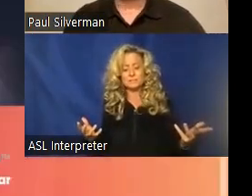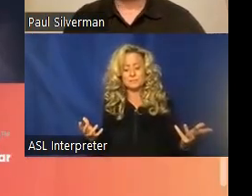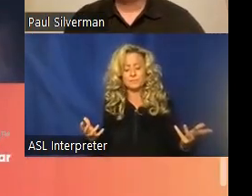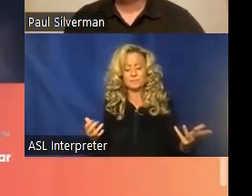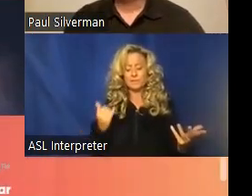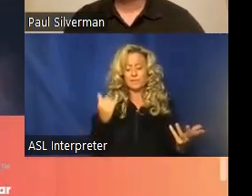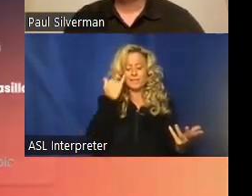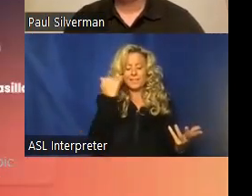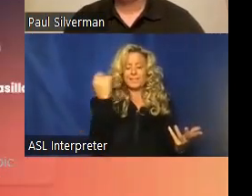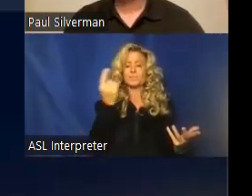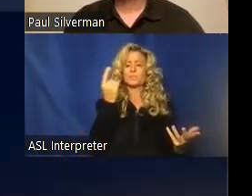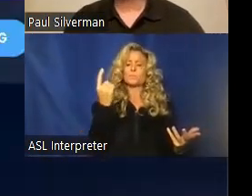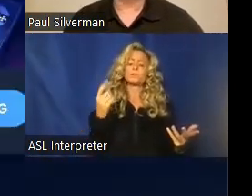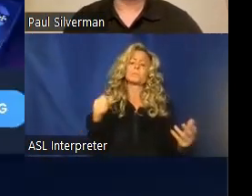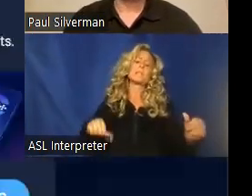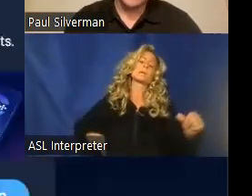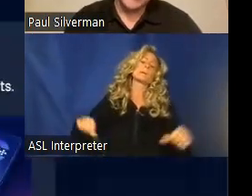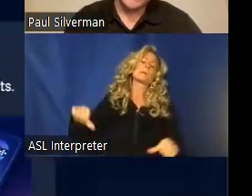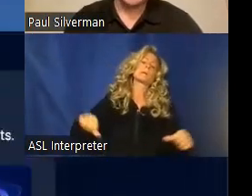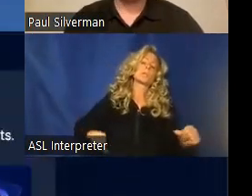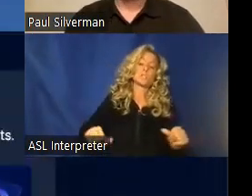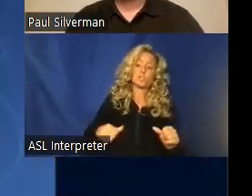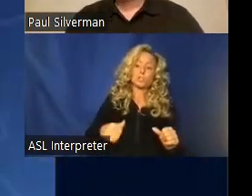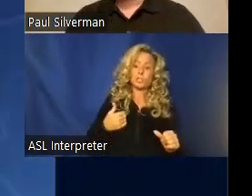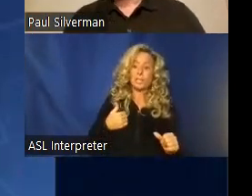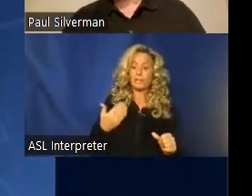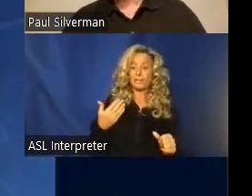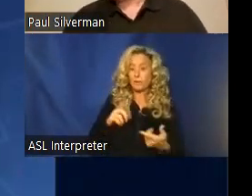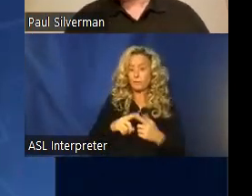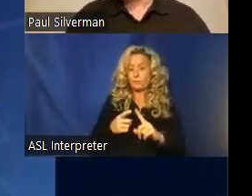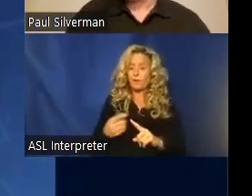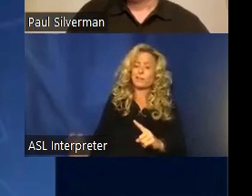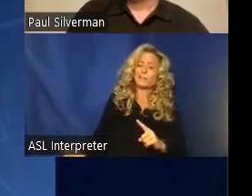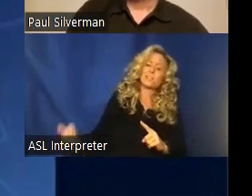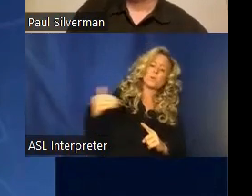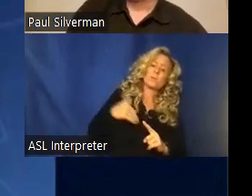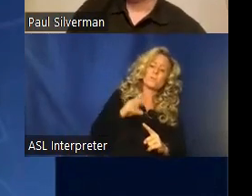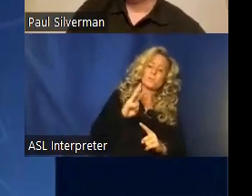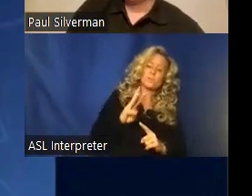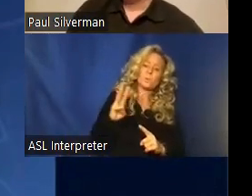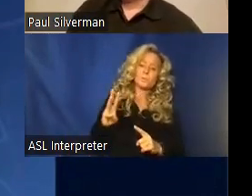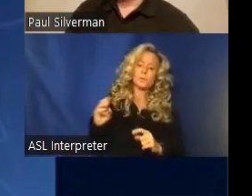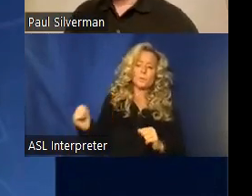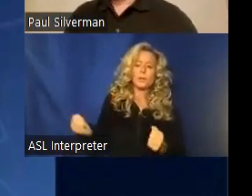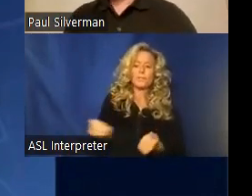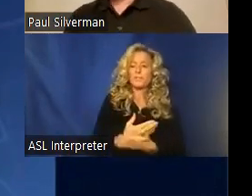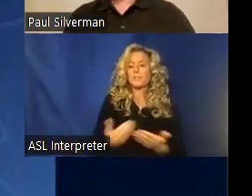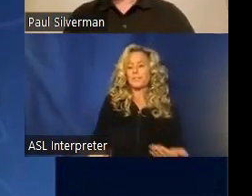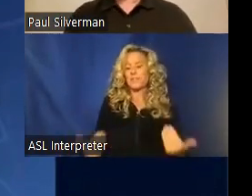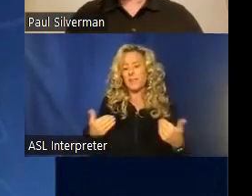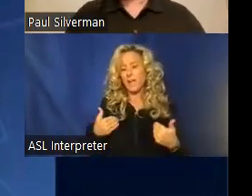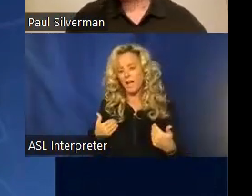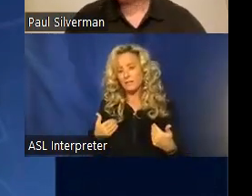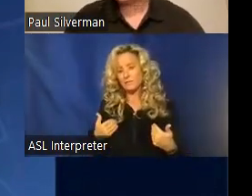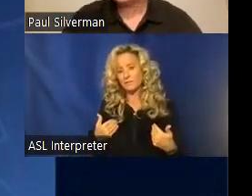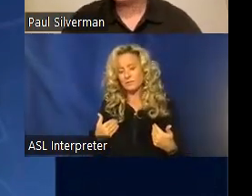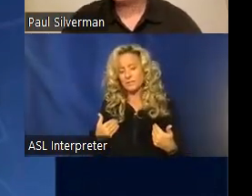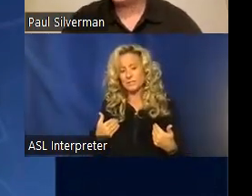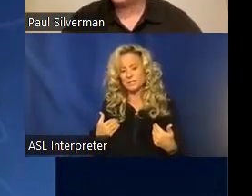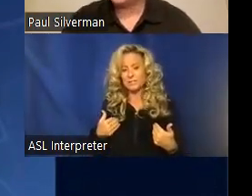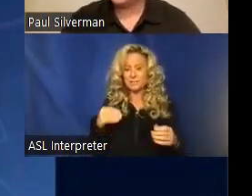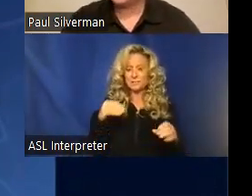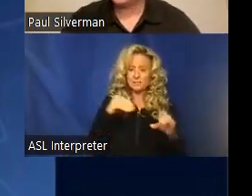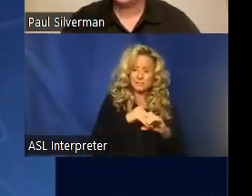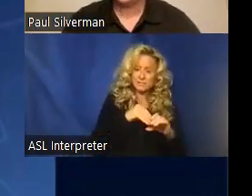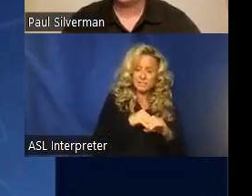somebody wanted to show them off, do they take their friend to a website where everything they have is like housed like in a little